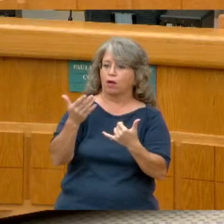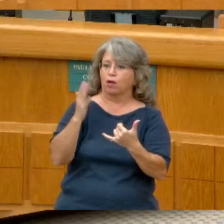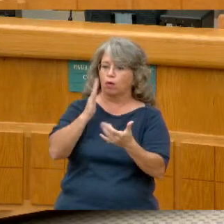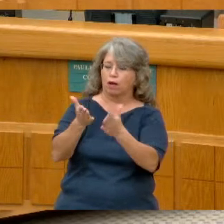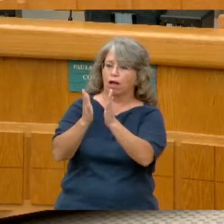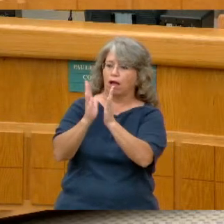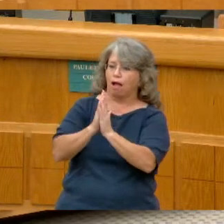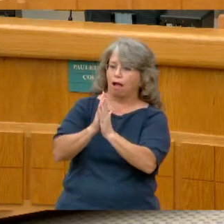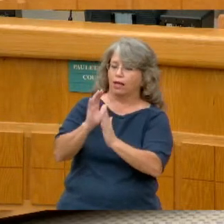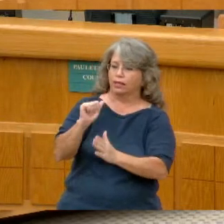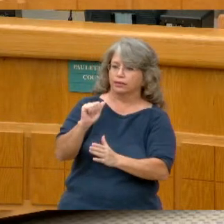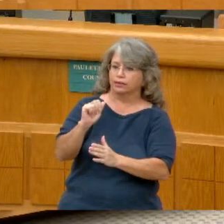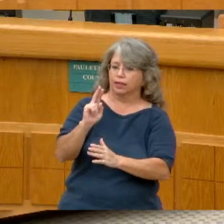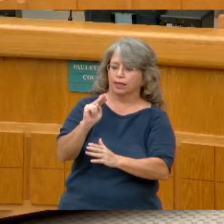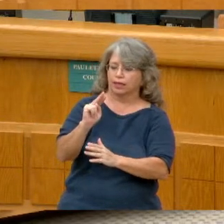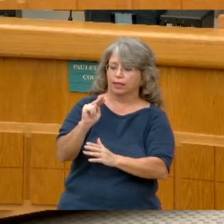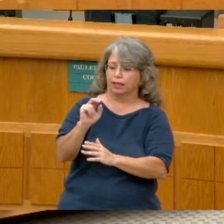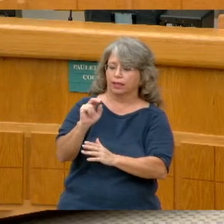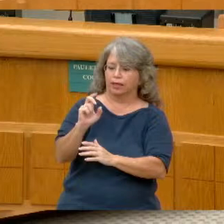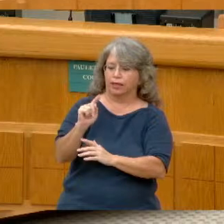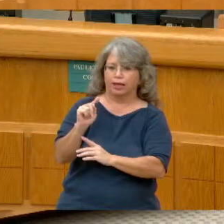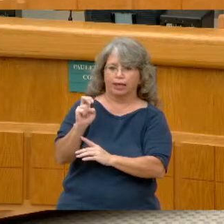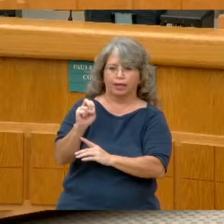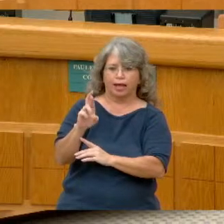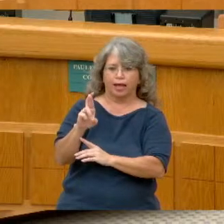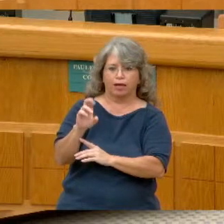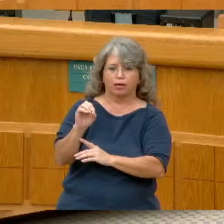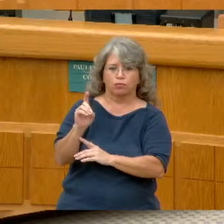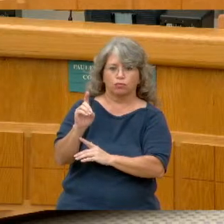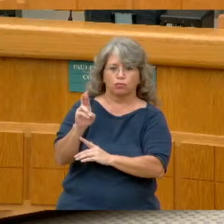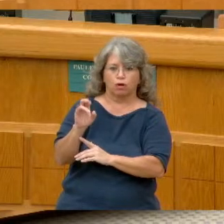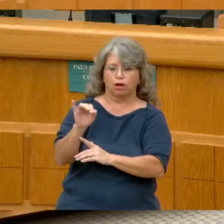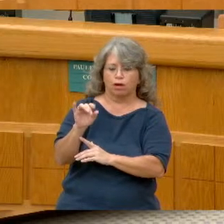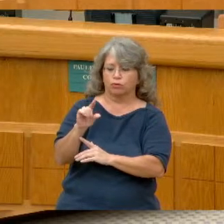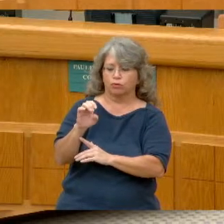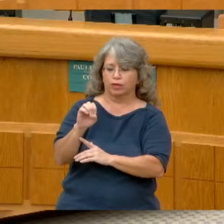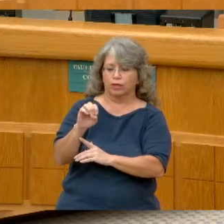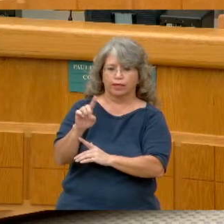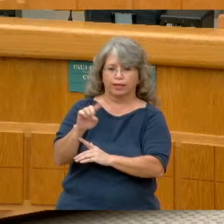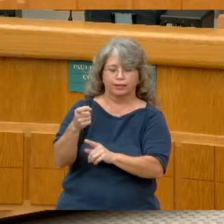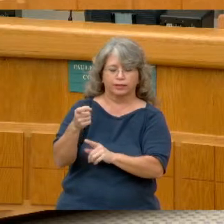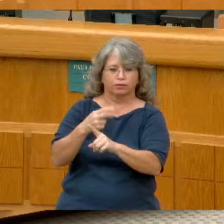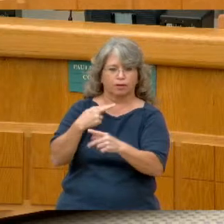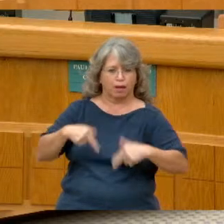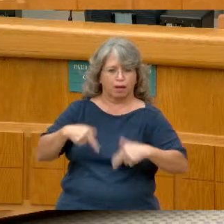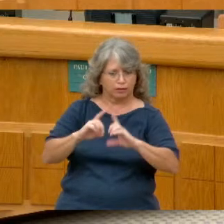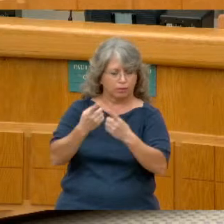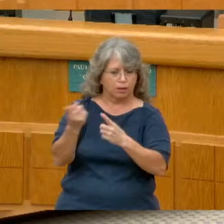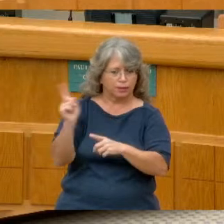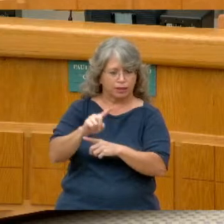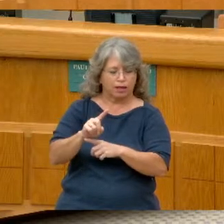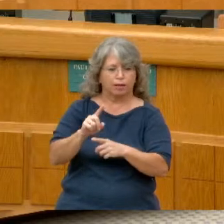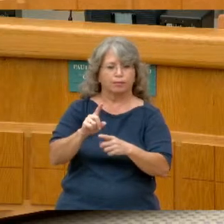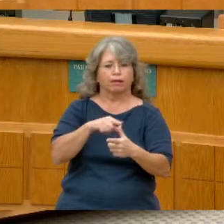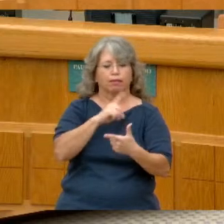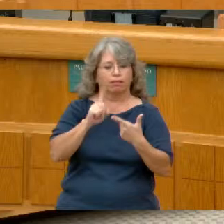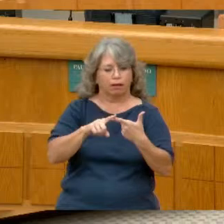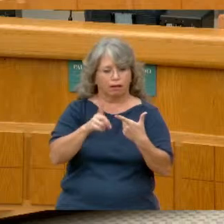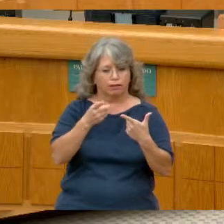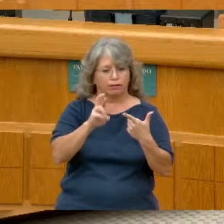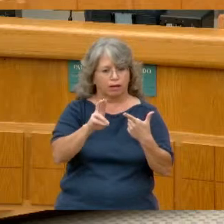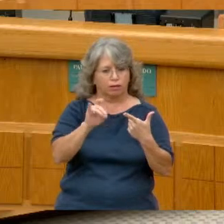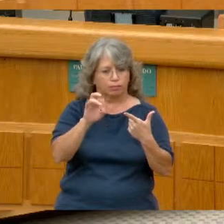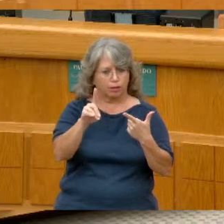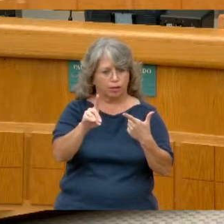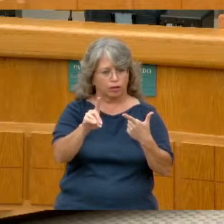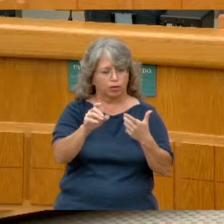health district to give some information, and then Dr. Bird will come and tell us what he sees and what he's predicting, and we